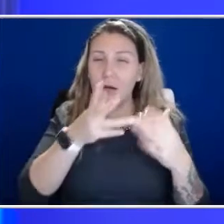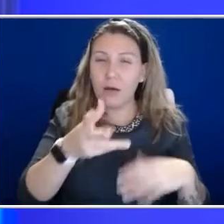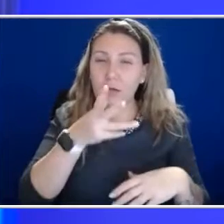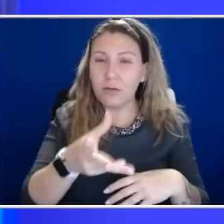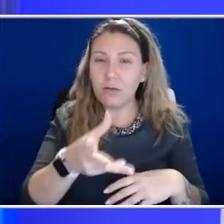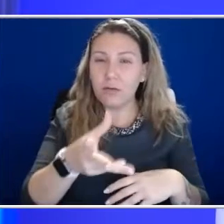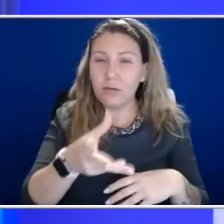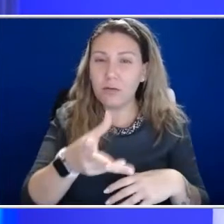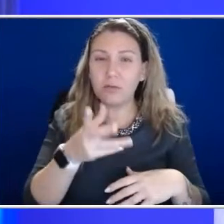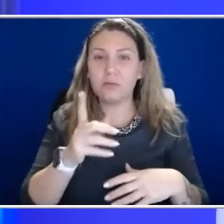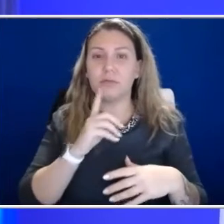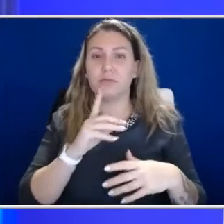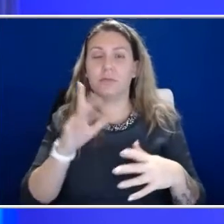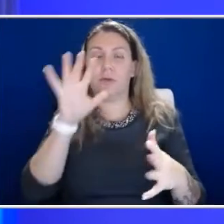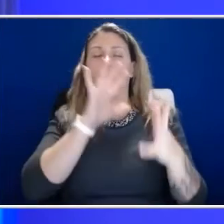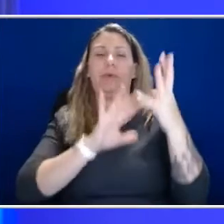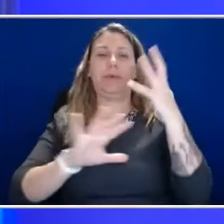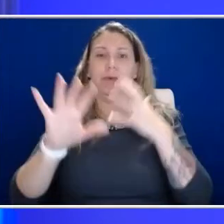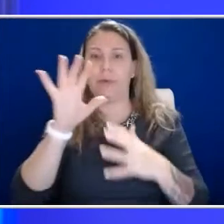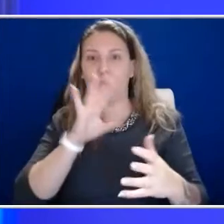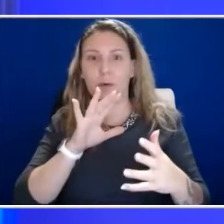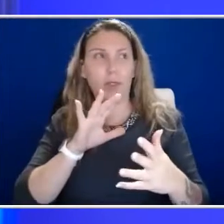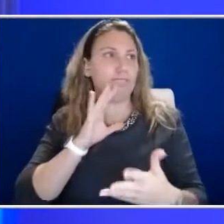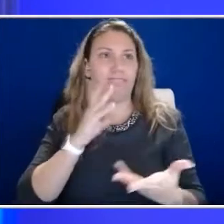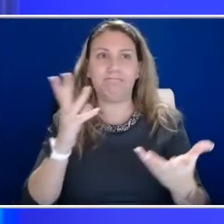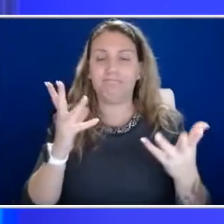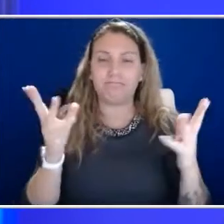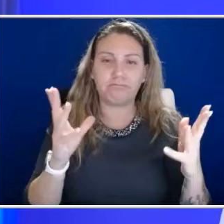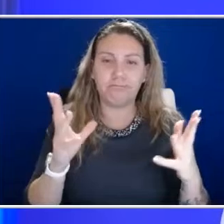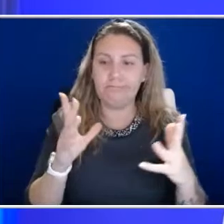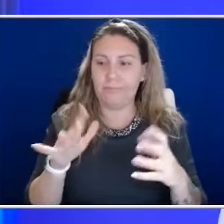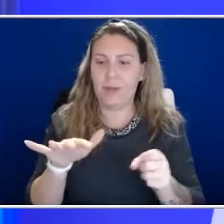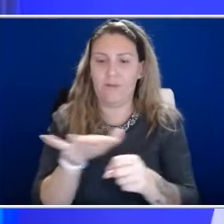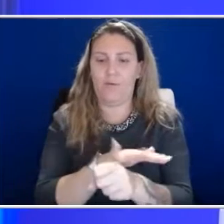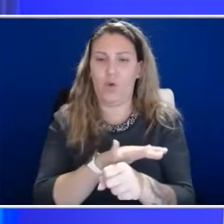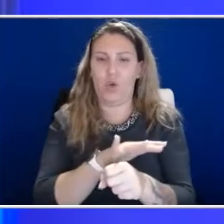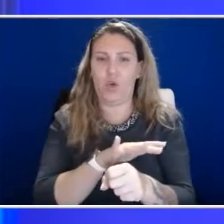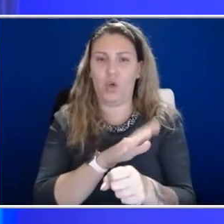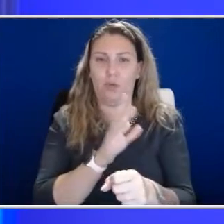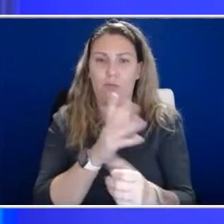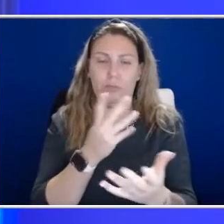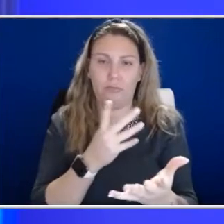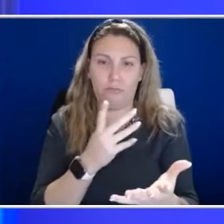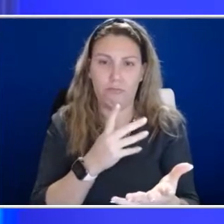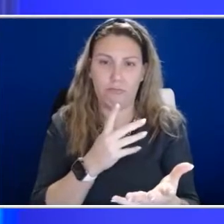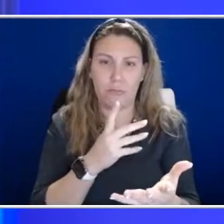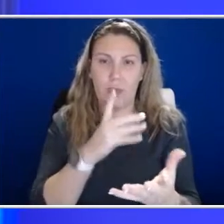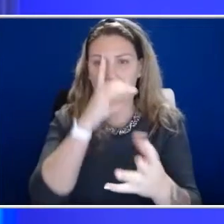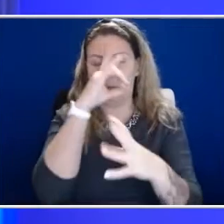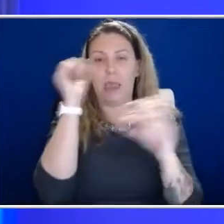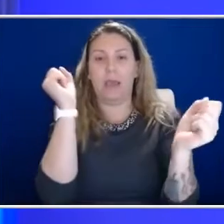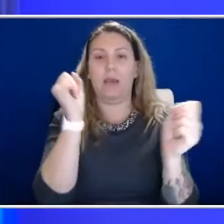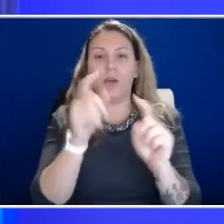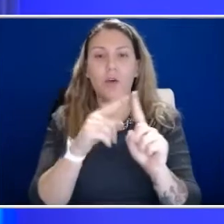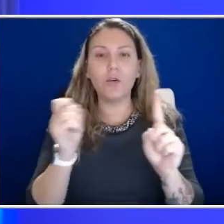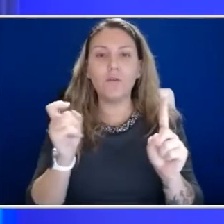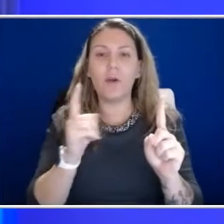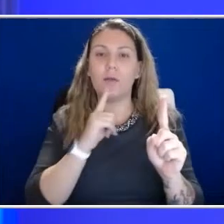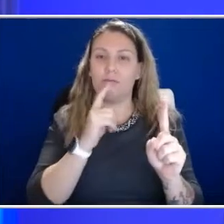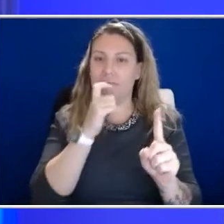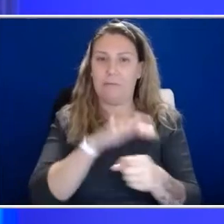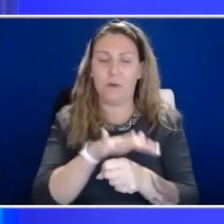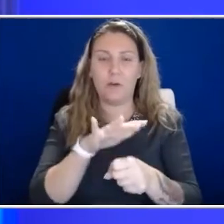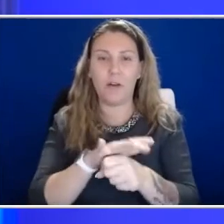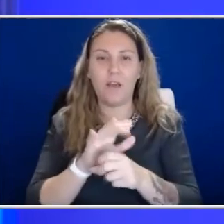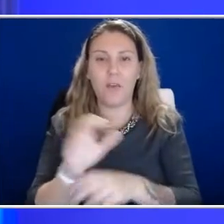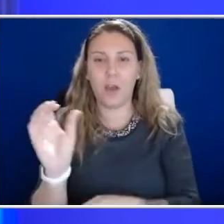sensorium, to kind of complete kind of be passing out from lack of oxygen. If